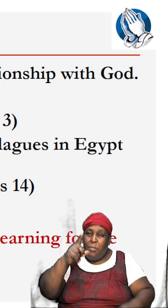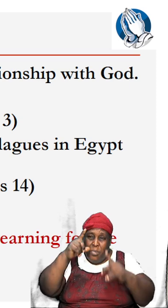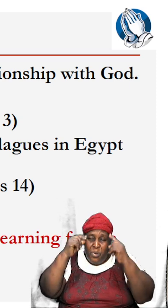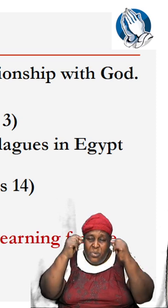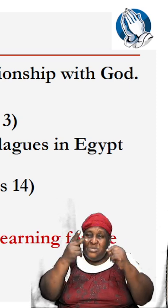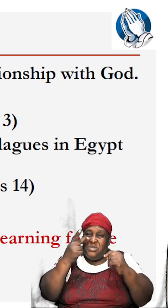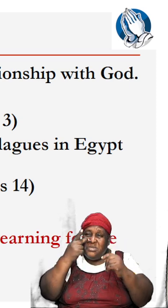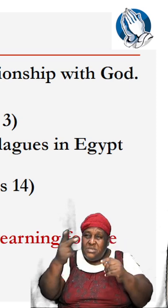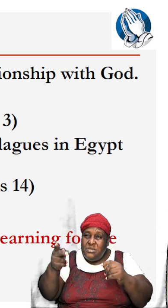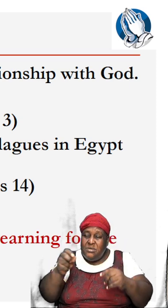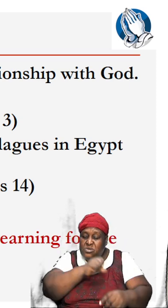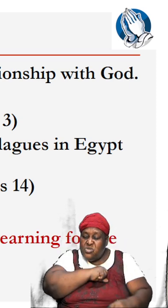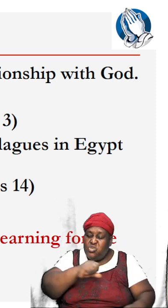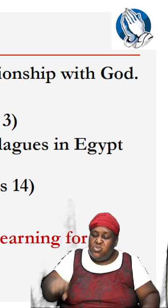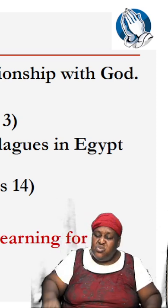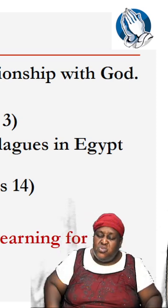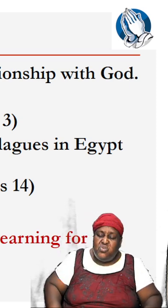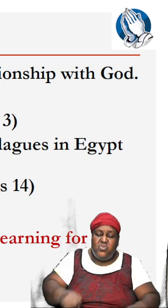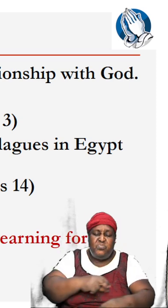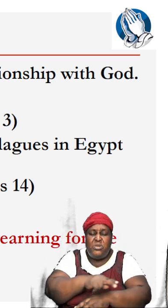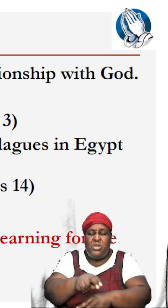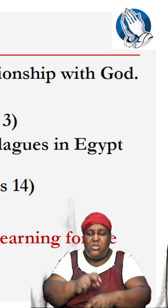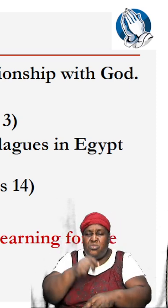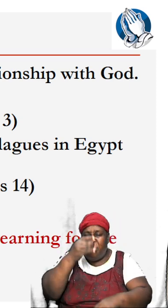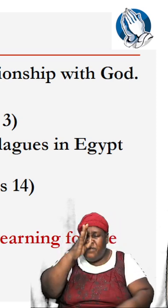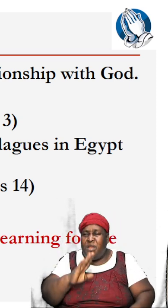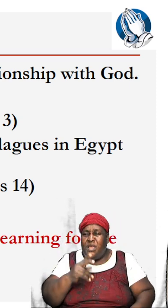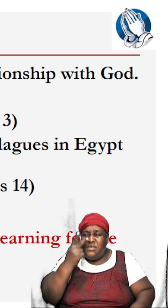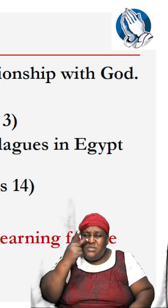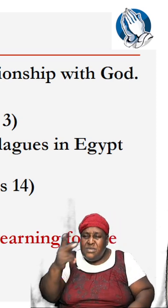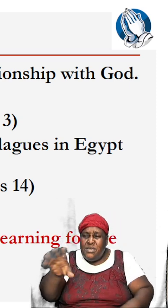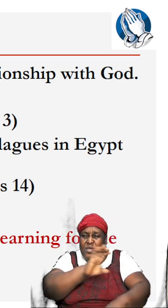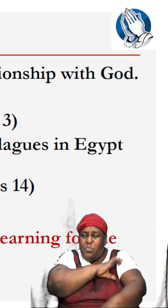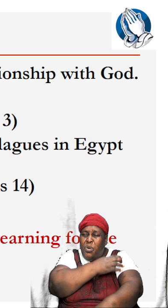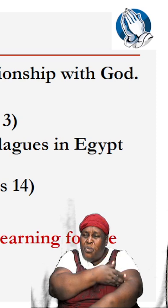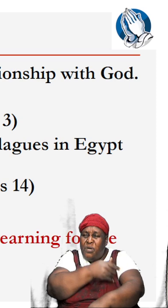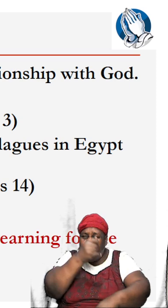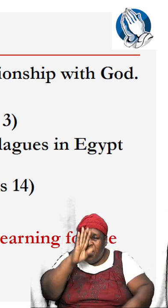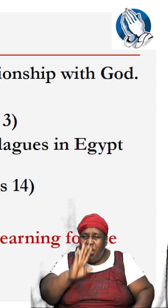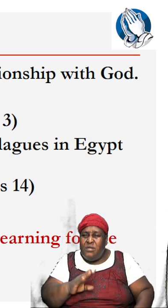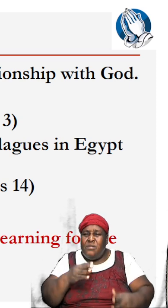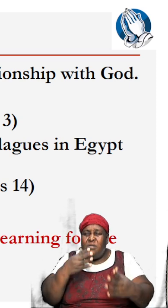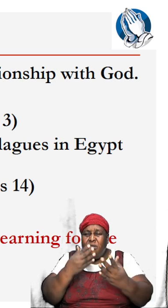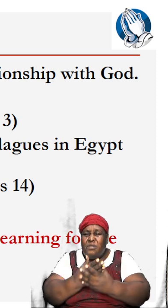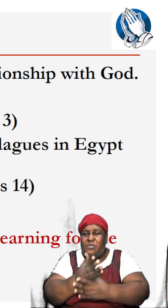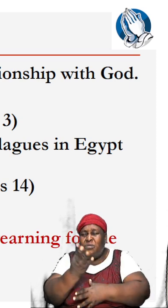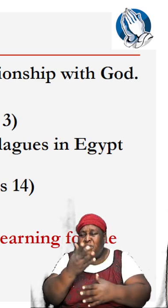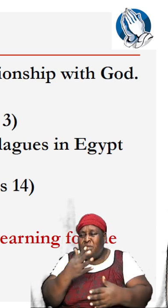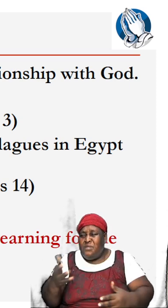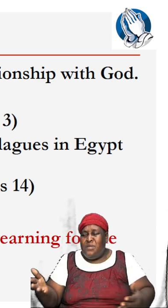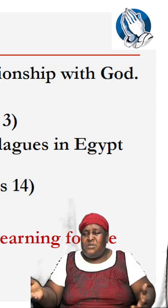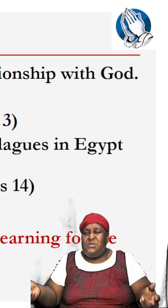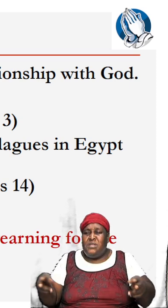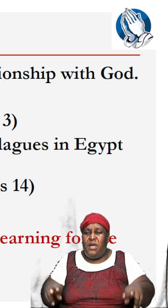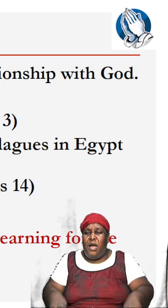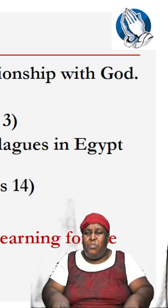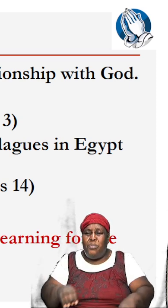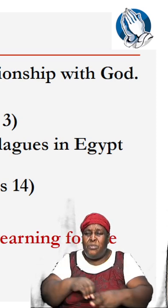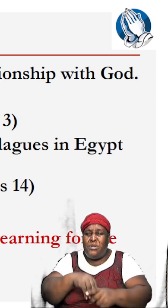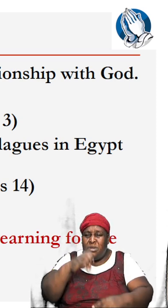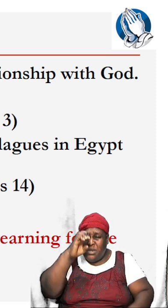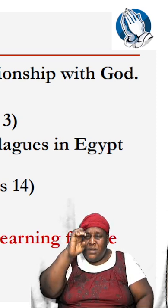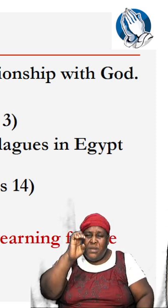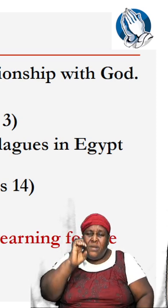God. He was a man who saw the power of God through the plagues that happened in